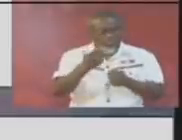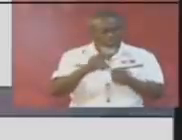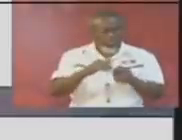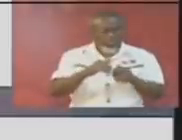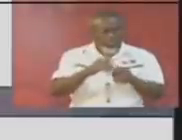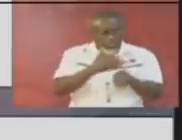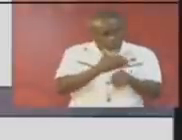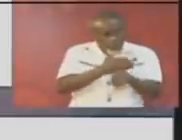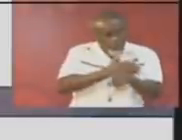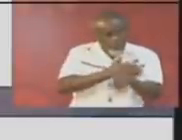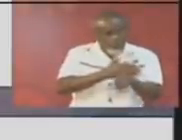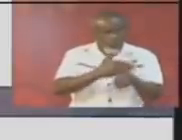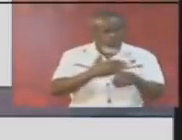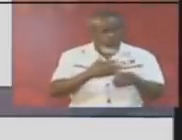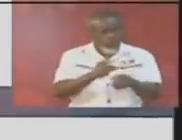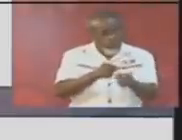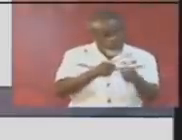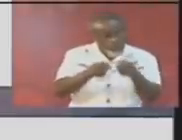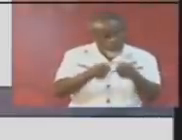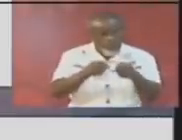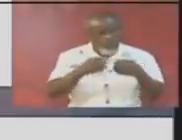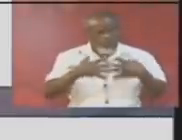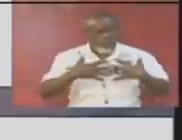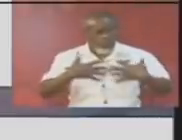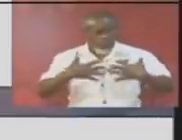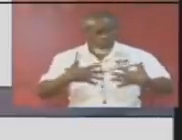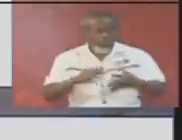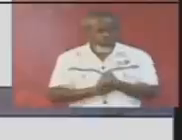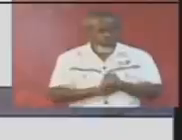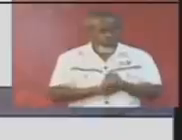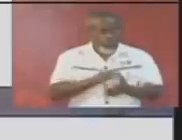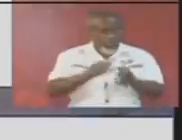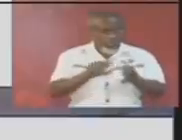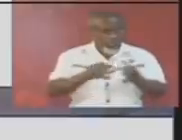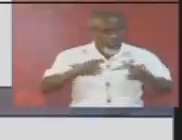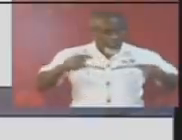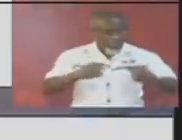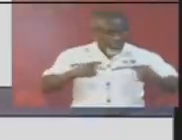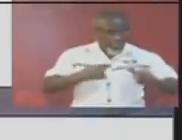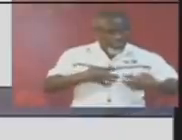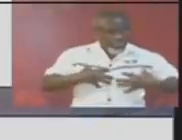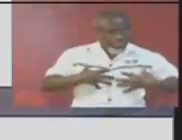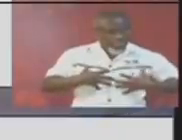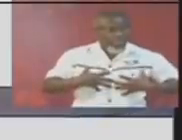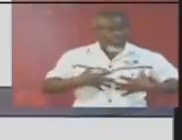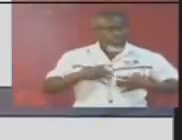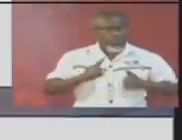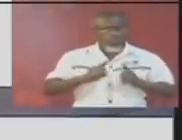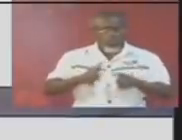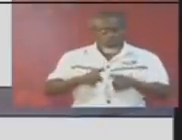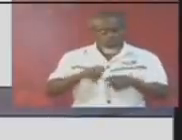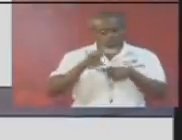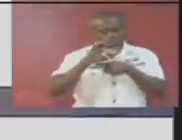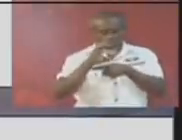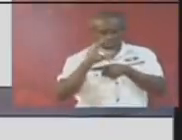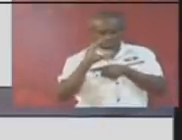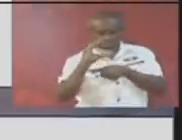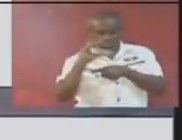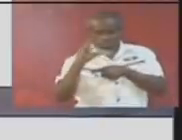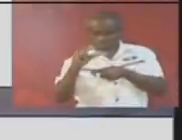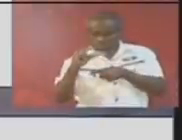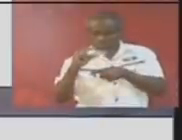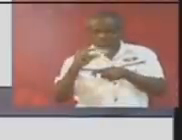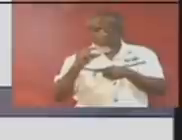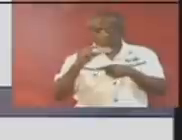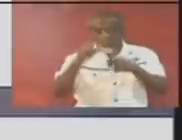has ongoing chest pain, they may have an echocardiogram and review by a cardiologist. So it's a very specialized clinic